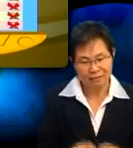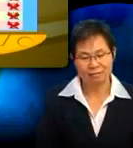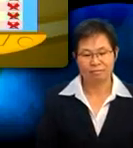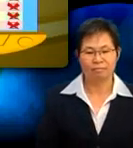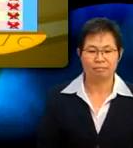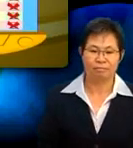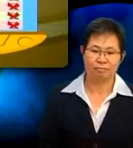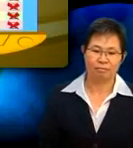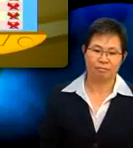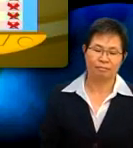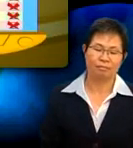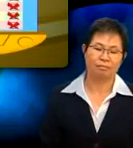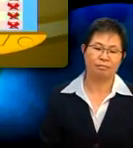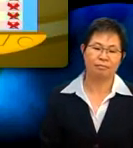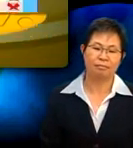electricity.